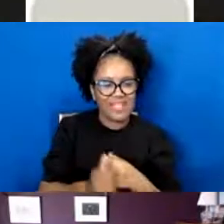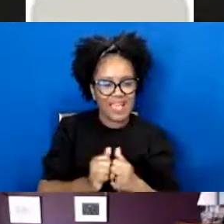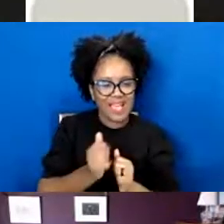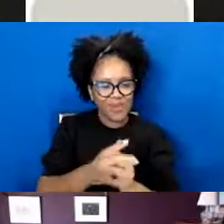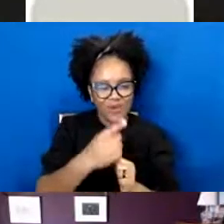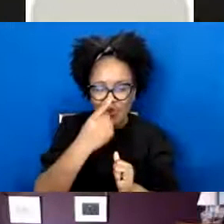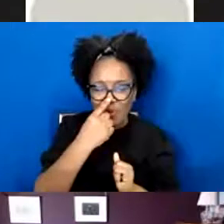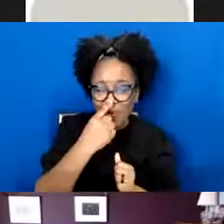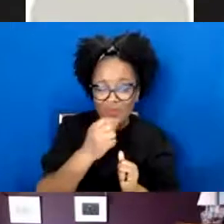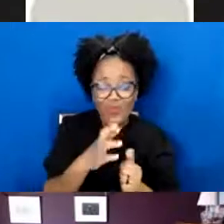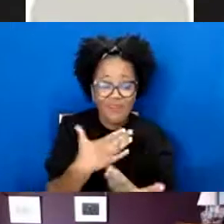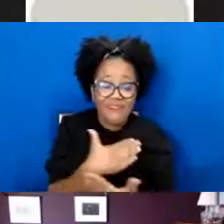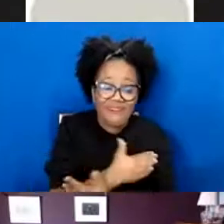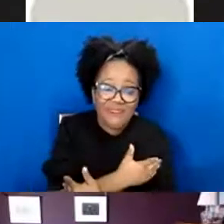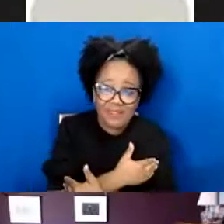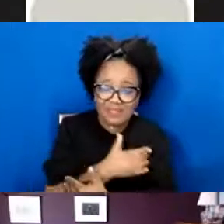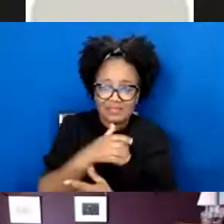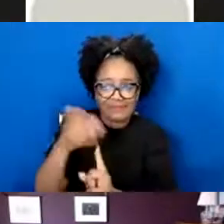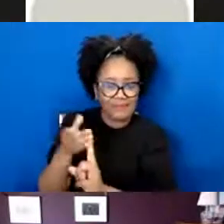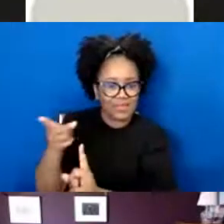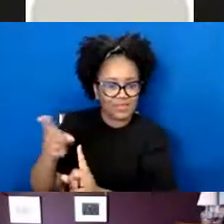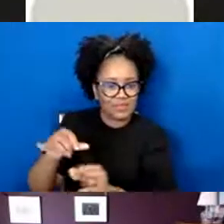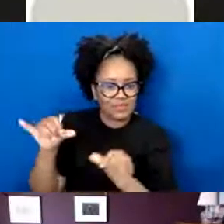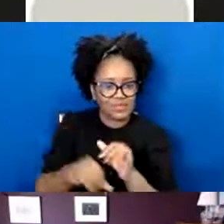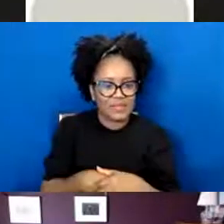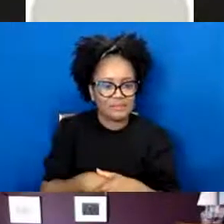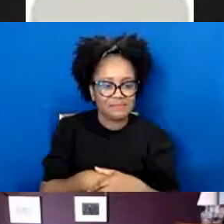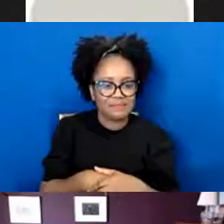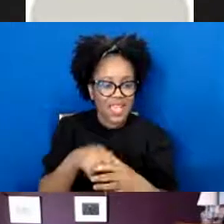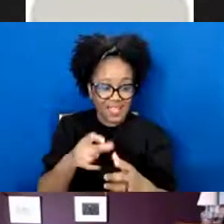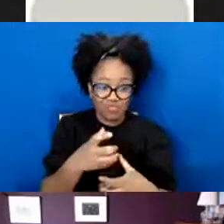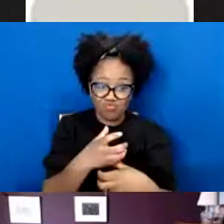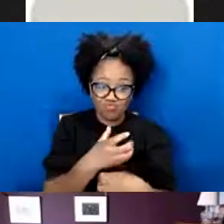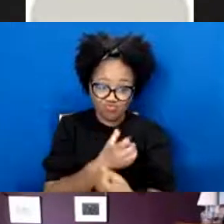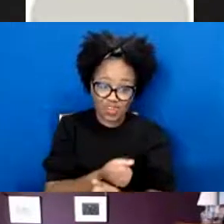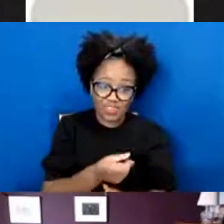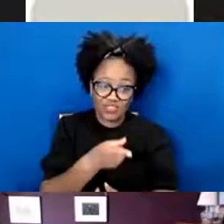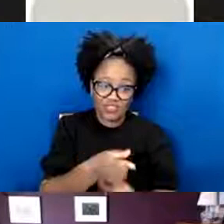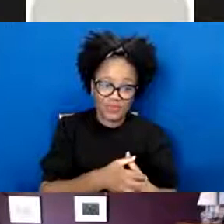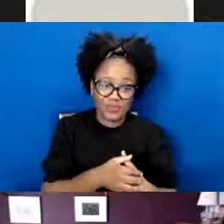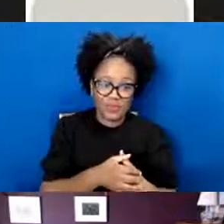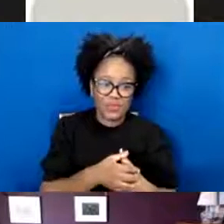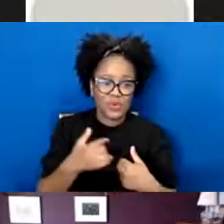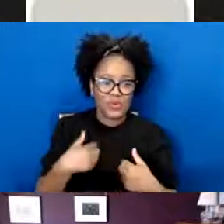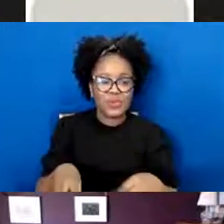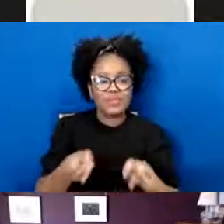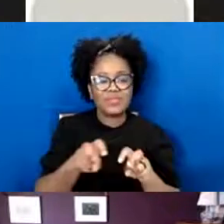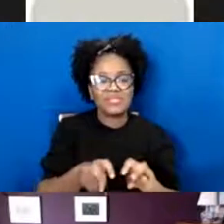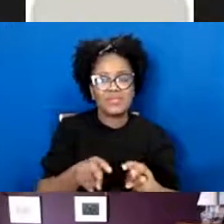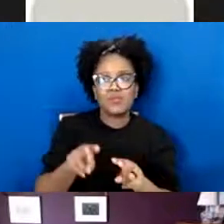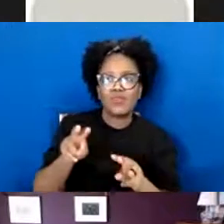had to trust her. Her door was open like we'd agreed. I sat on the couch staring at the clock until the next